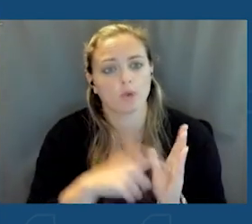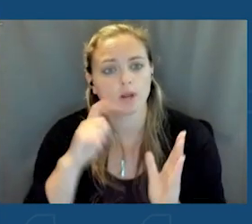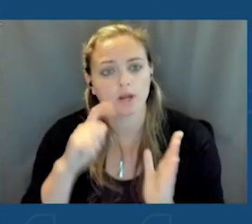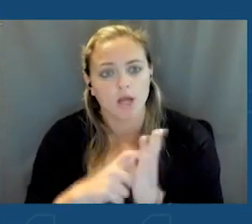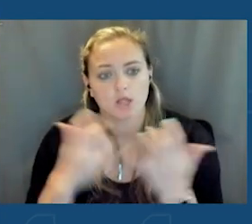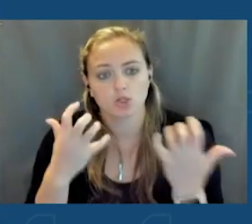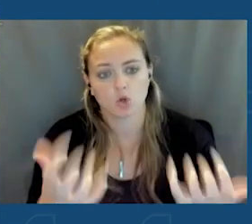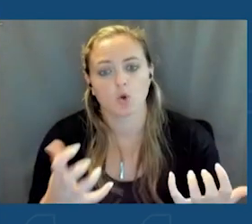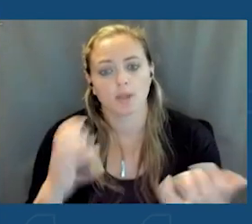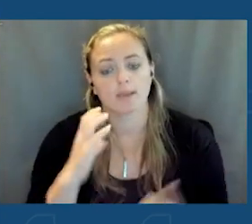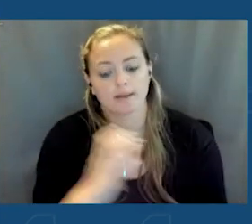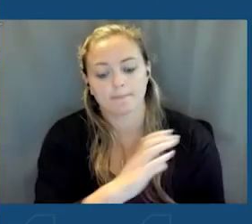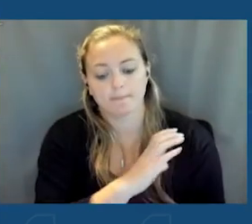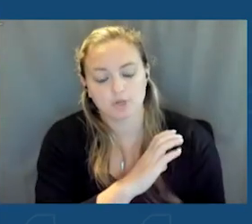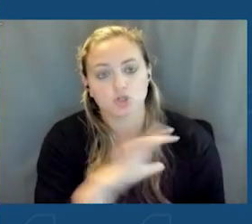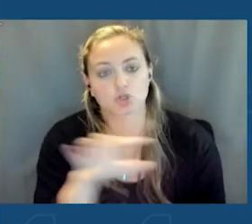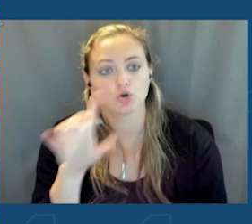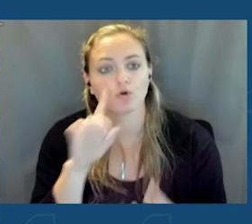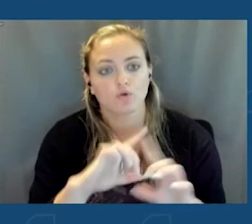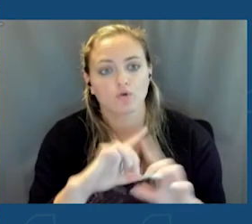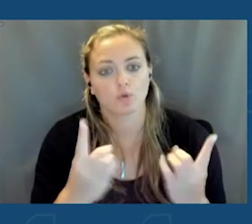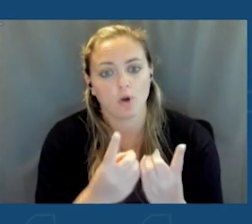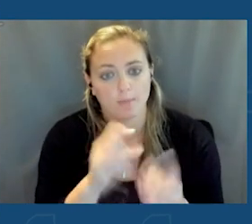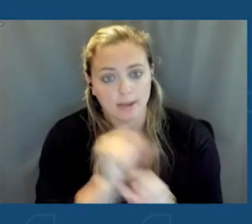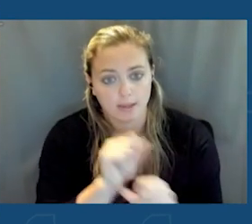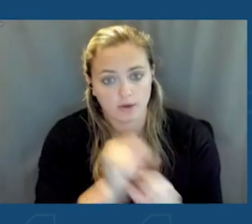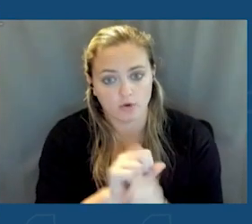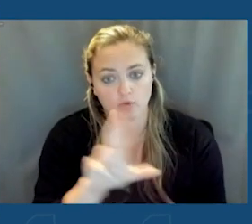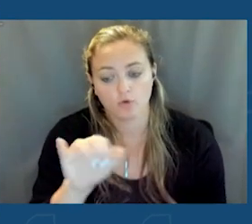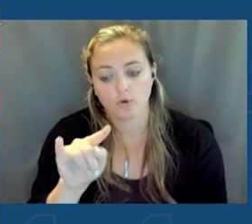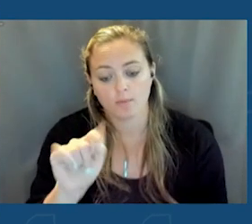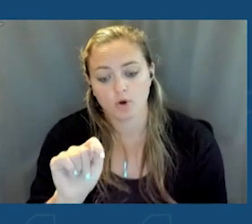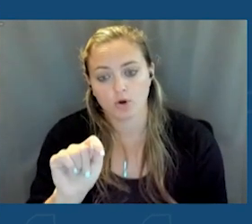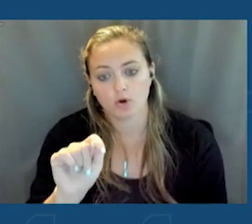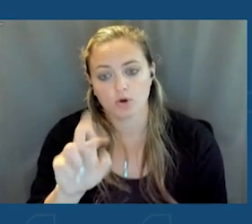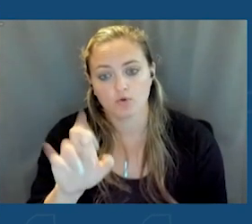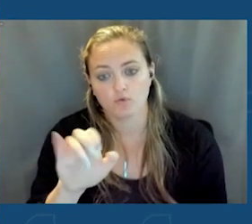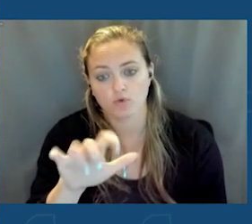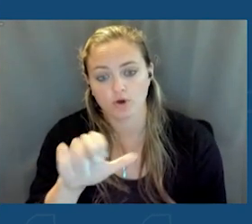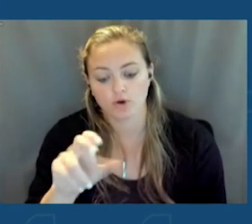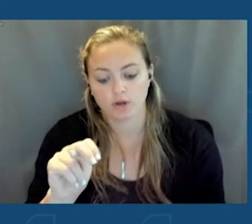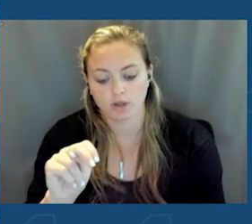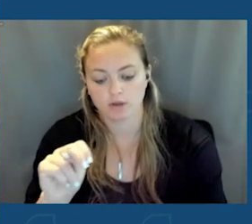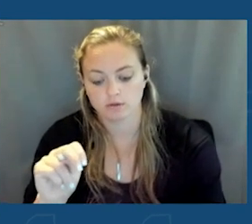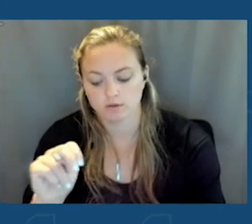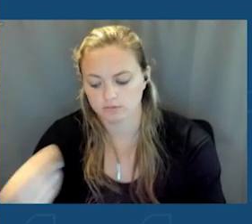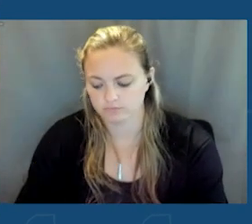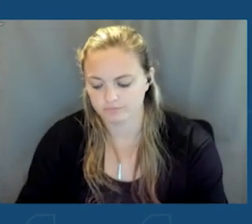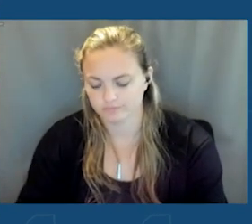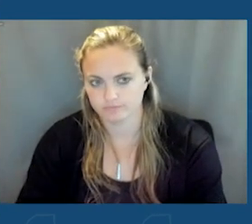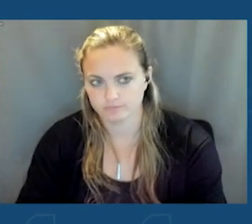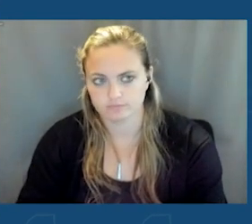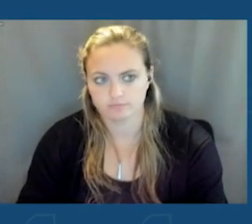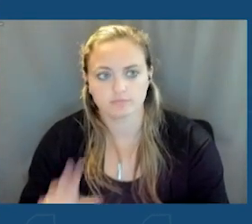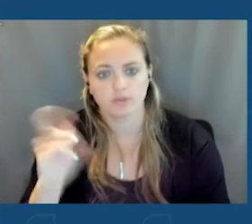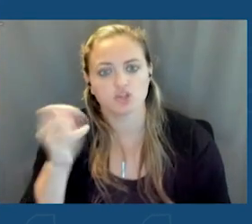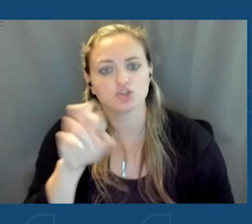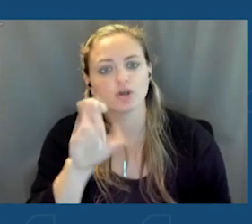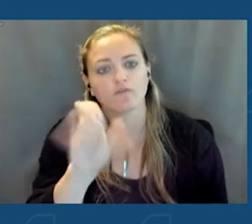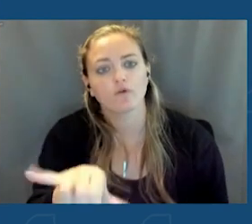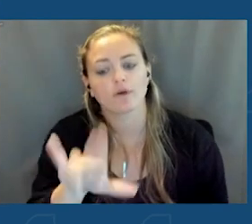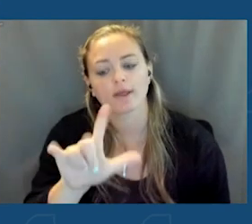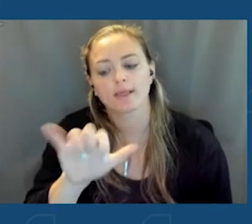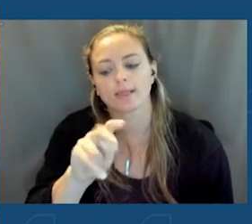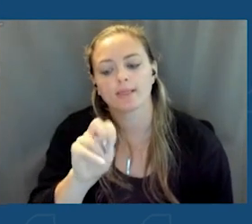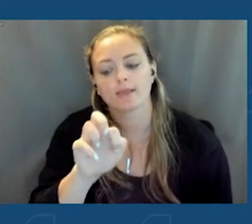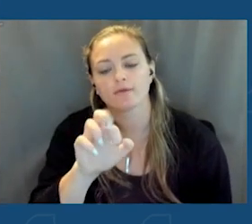York State Department of Labor, Robert Reardon. The Port Authority of New York and New Jersey, Jeffrey Linford.